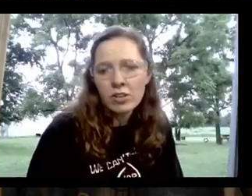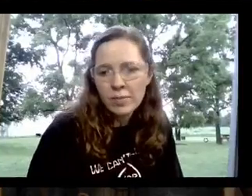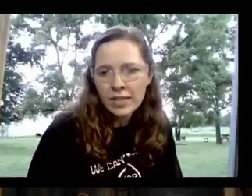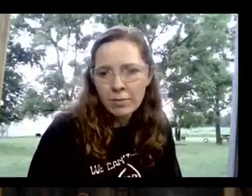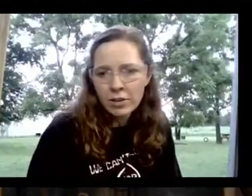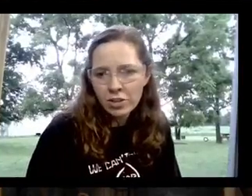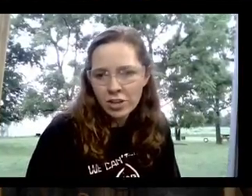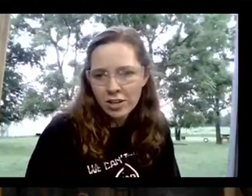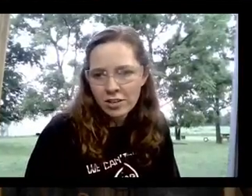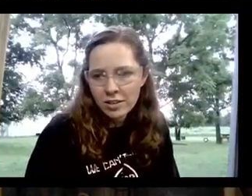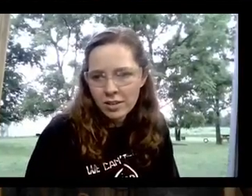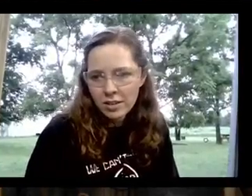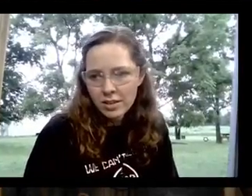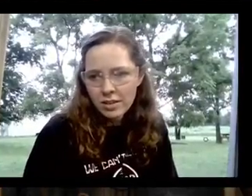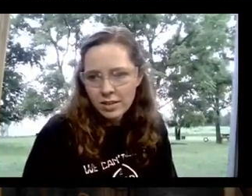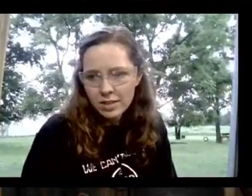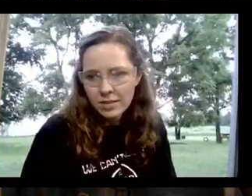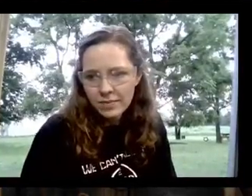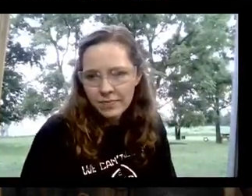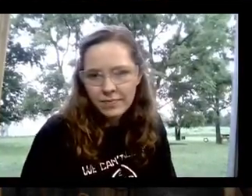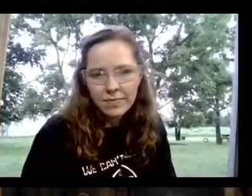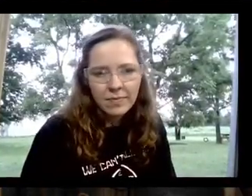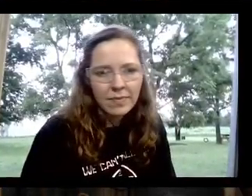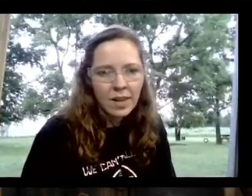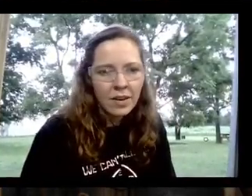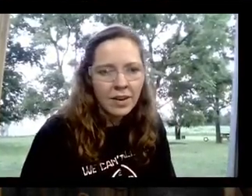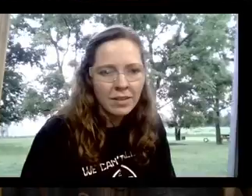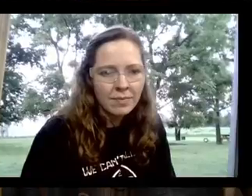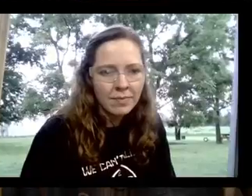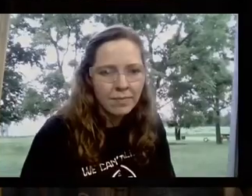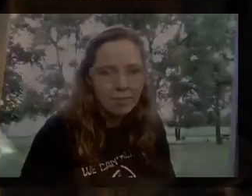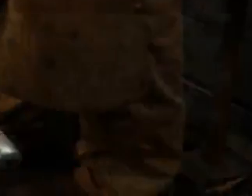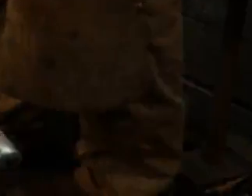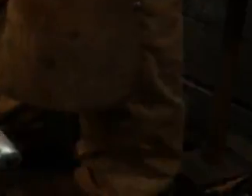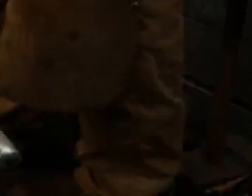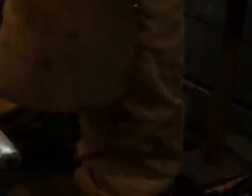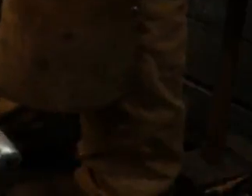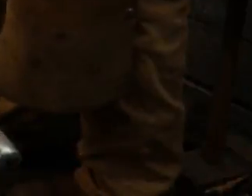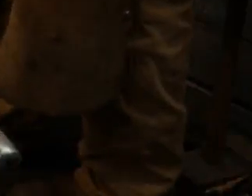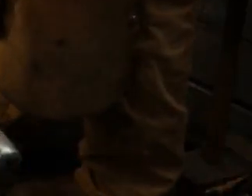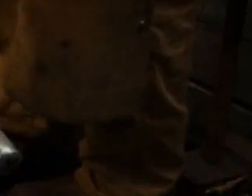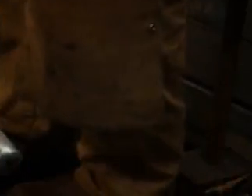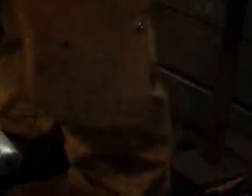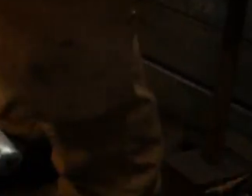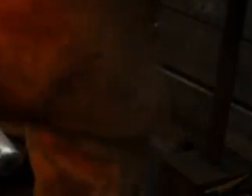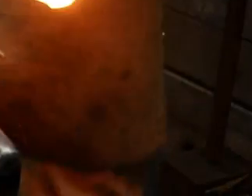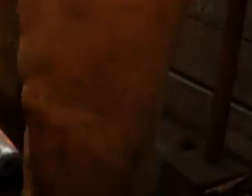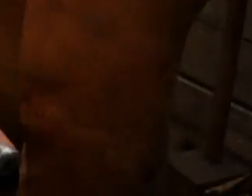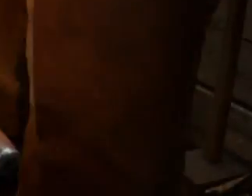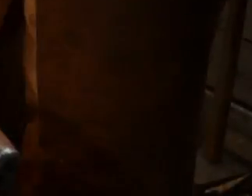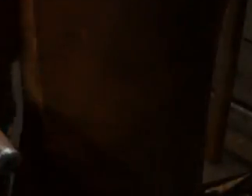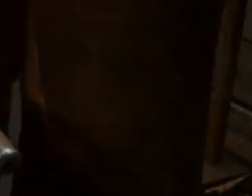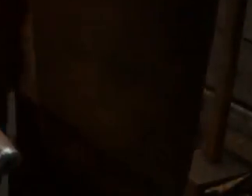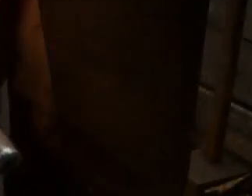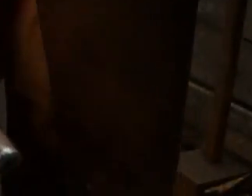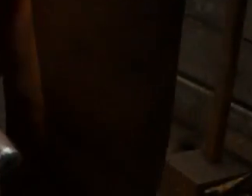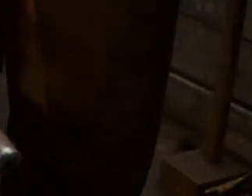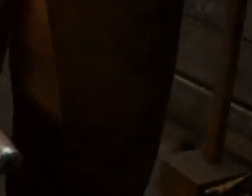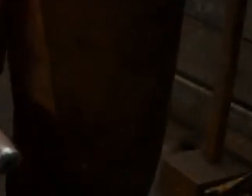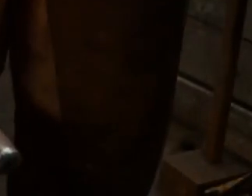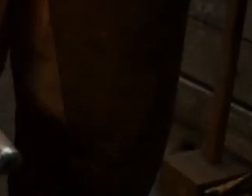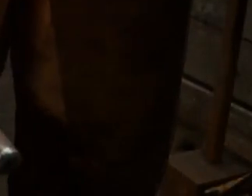before Christmas. I'm not sure. Yep. Let's go to the anvil, Jess. All right. Hopefully I can see that anvil walk. Oh, yeah. It's fine.